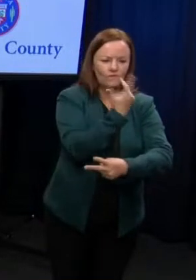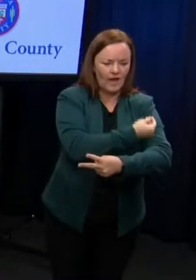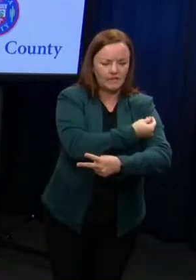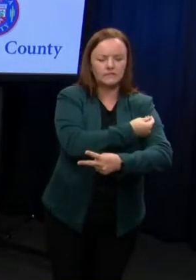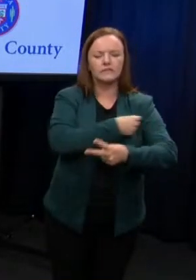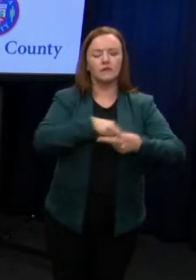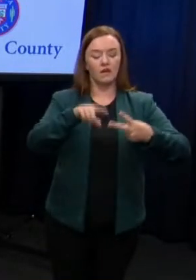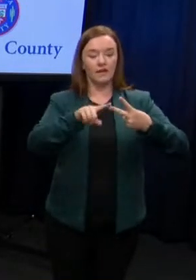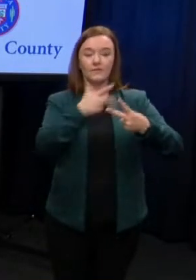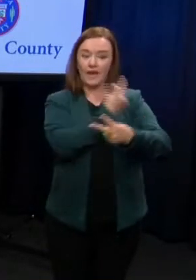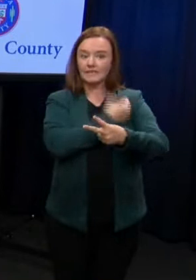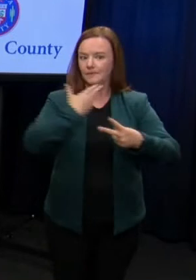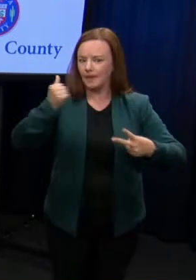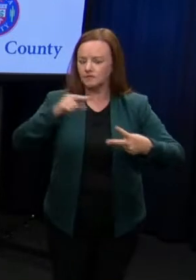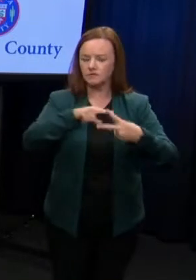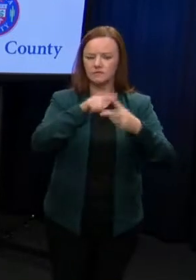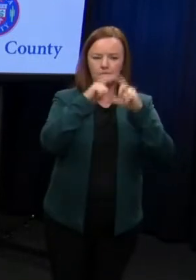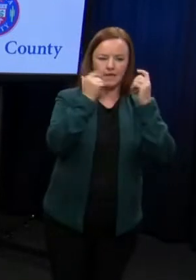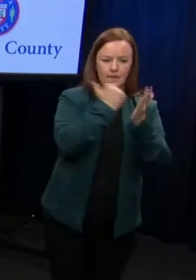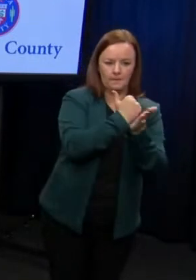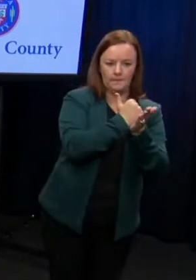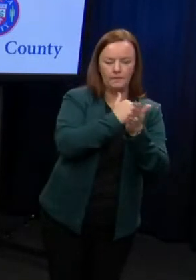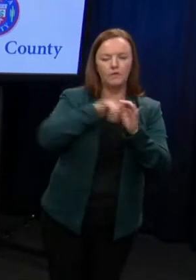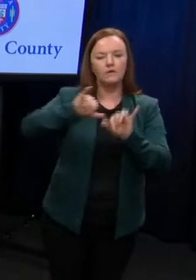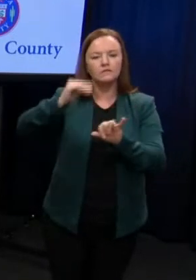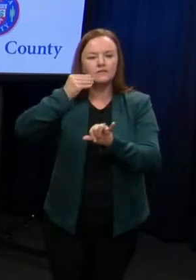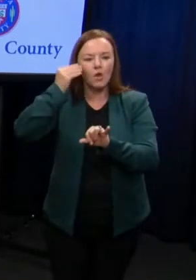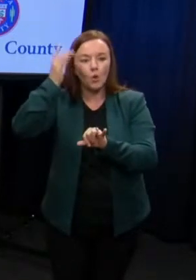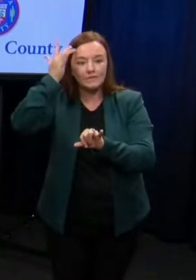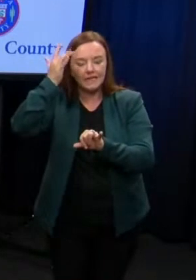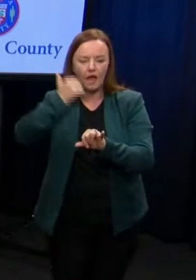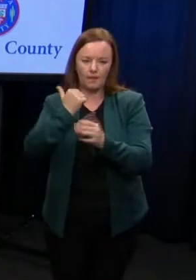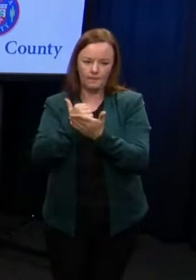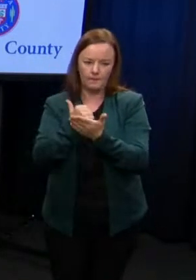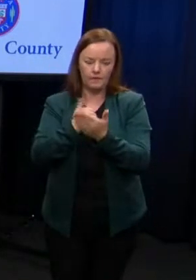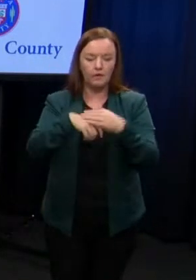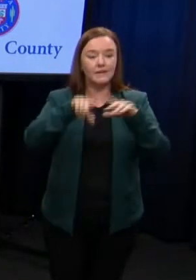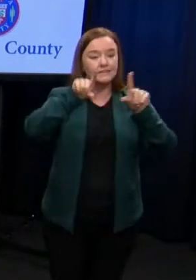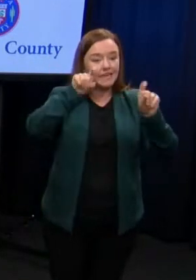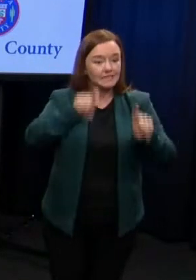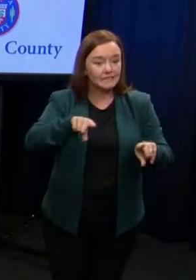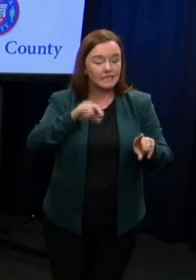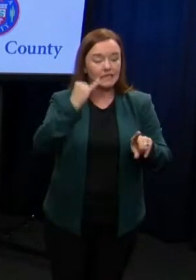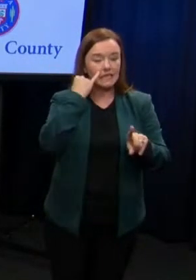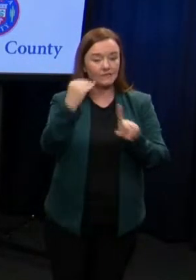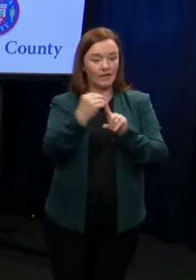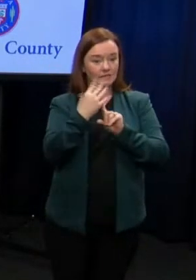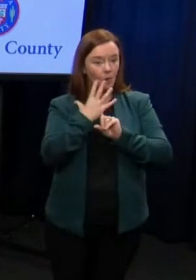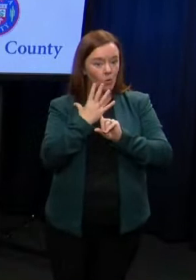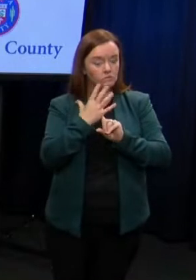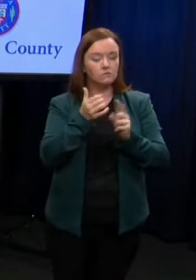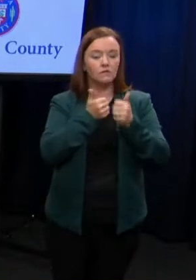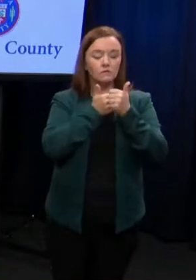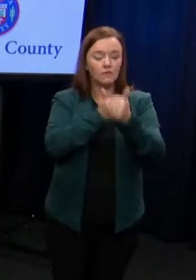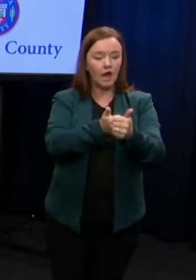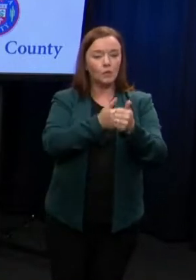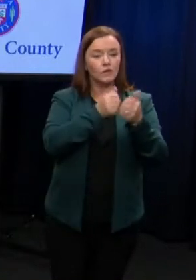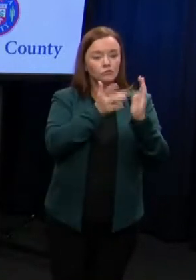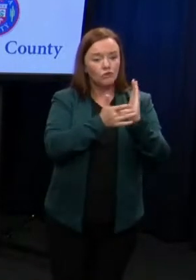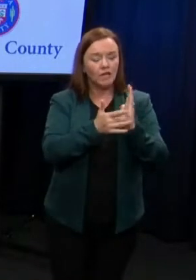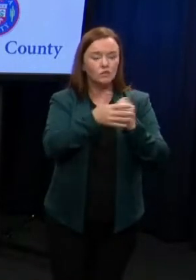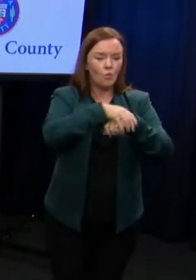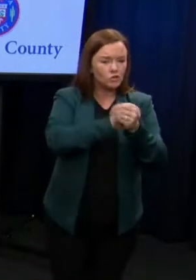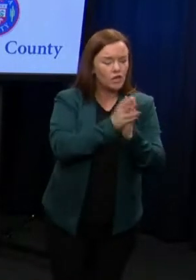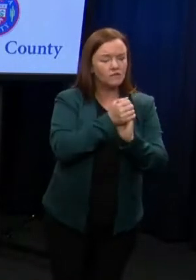masking helps, that staying home when you're sick helps, getting tested if you've been exposed, following the mitigation strategies, washing your